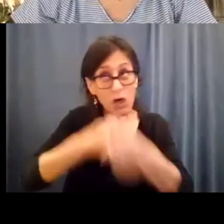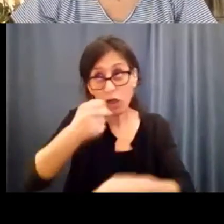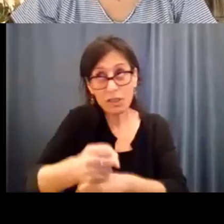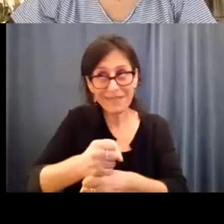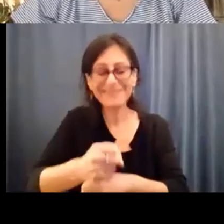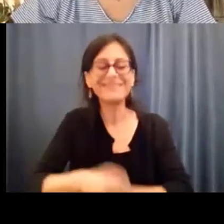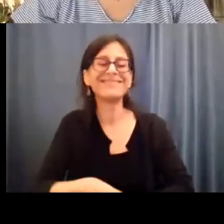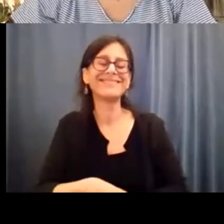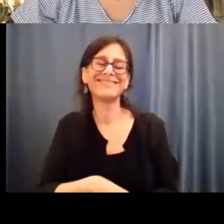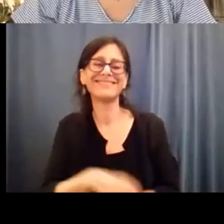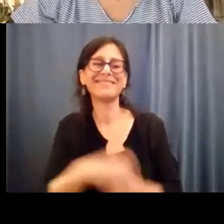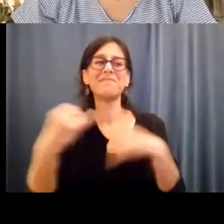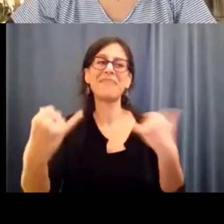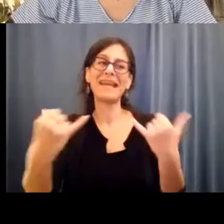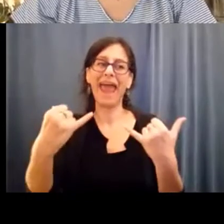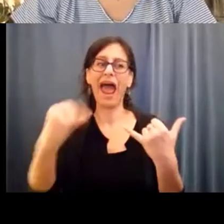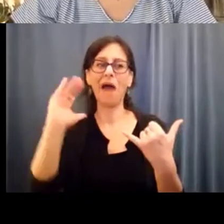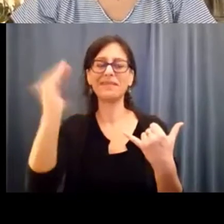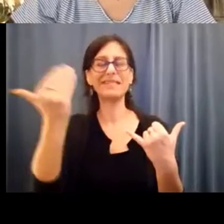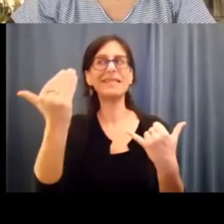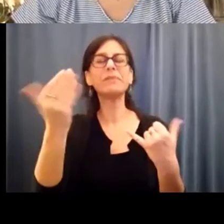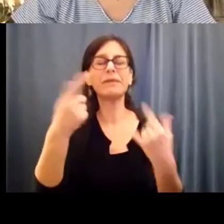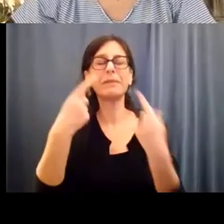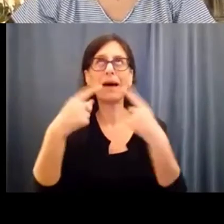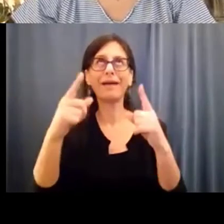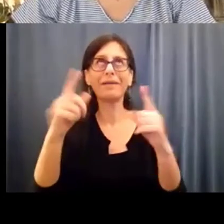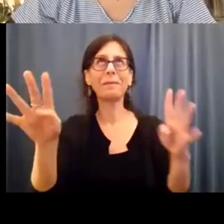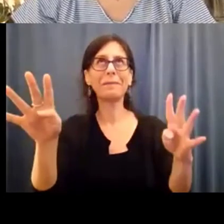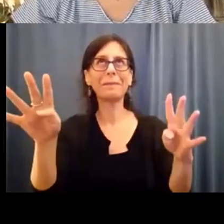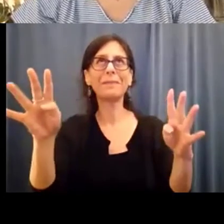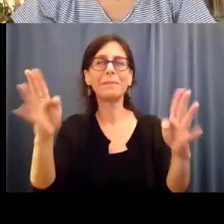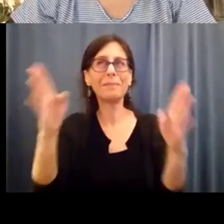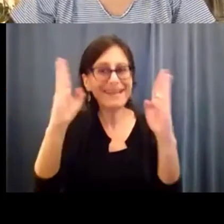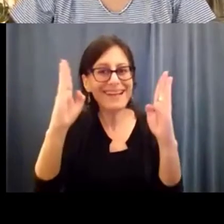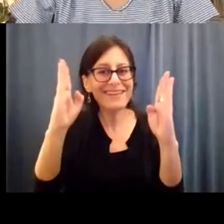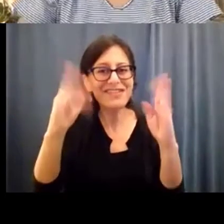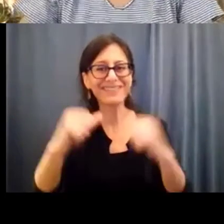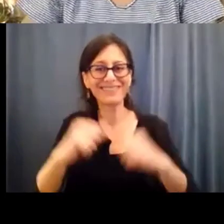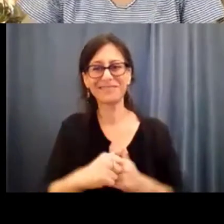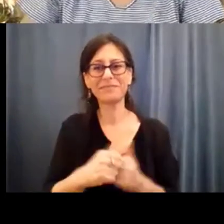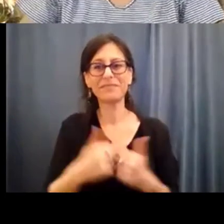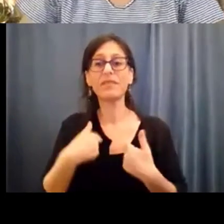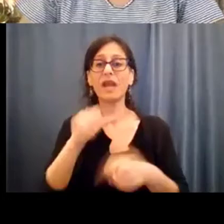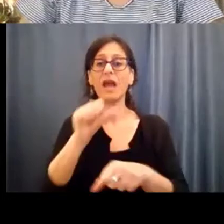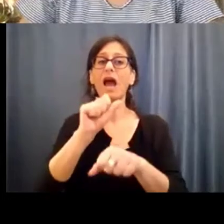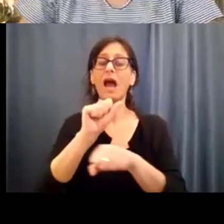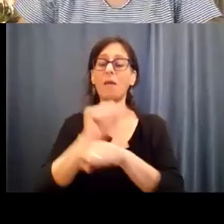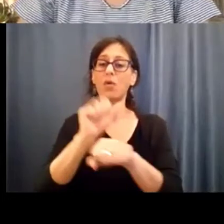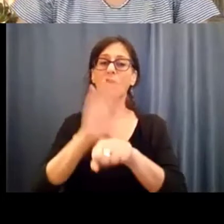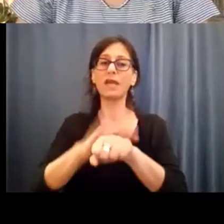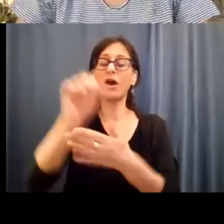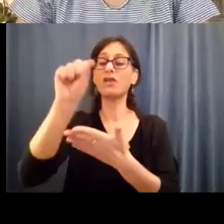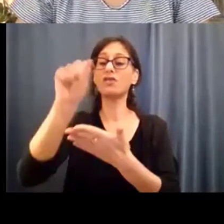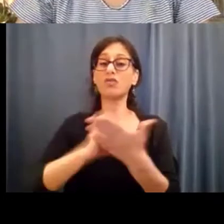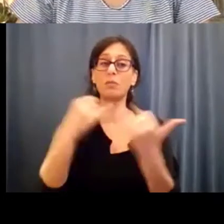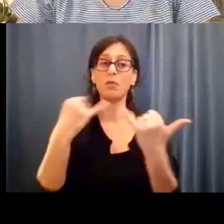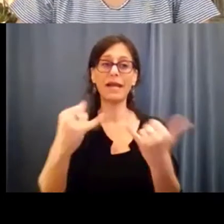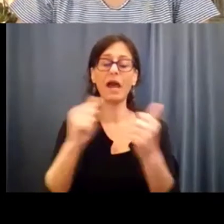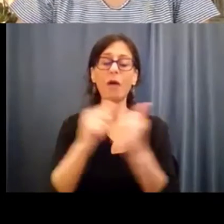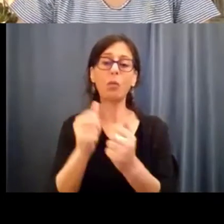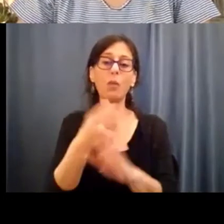years. But now it seems like they're paying attention. I'm actually working on a script right now